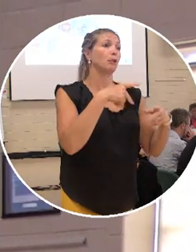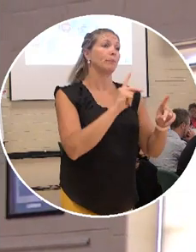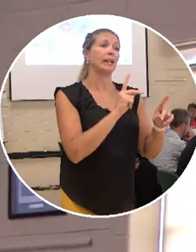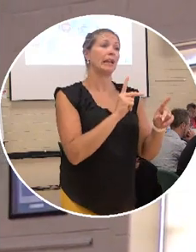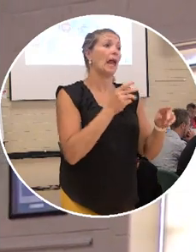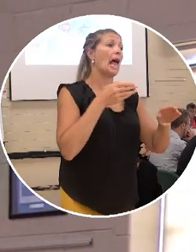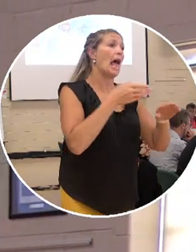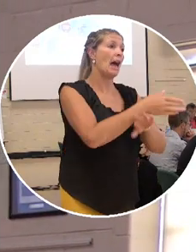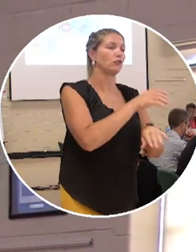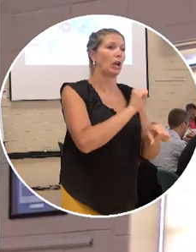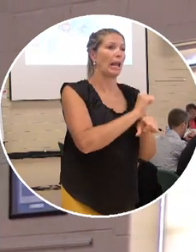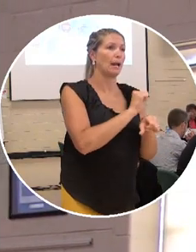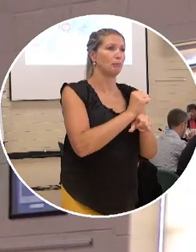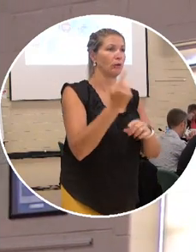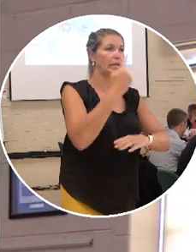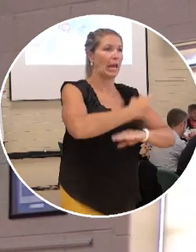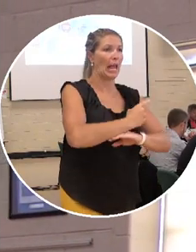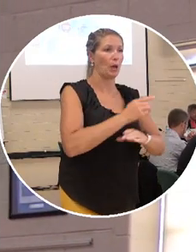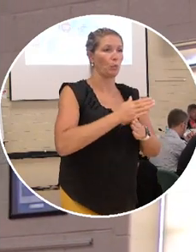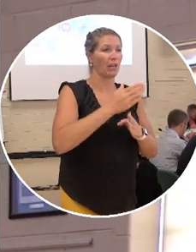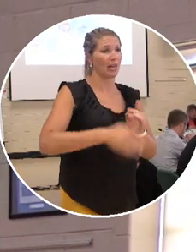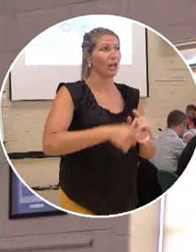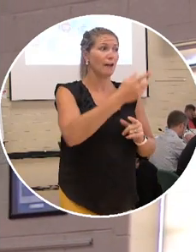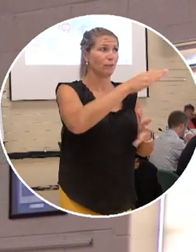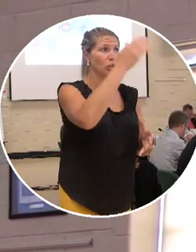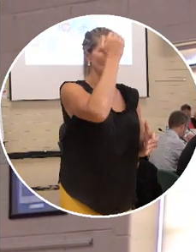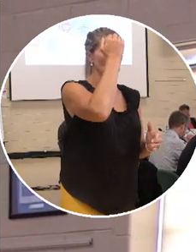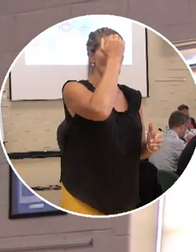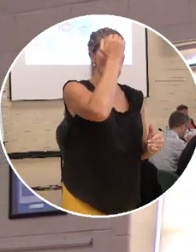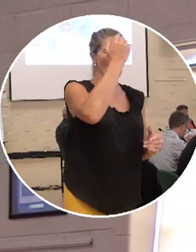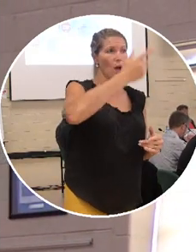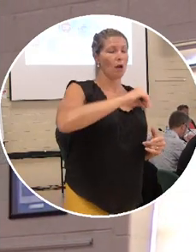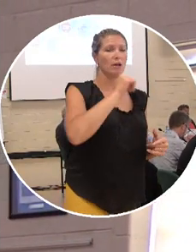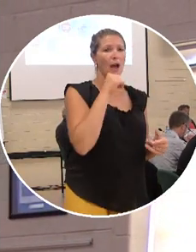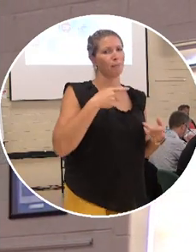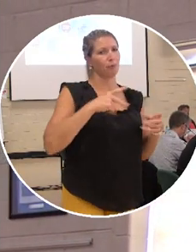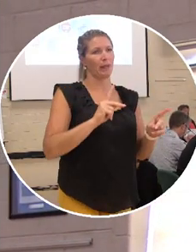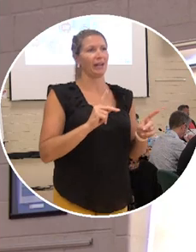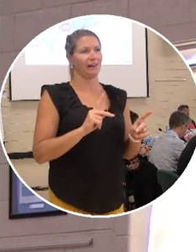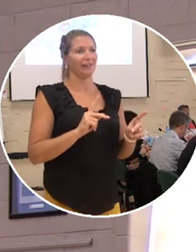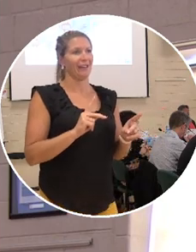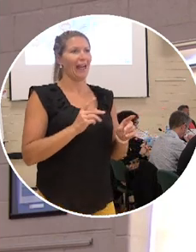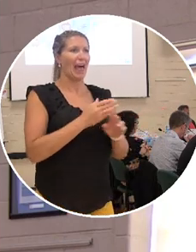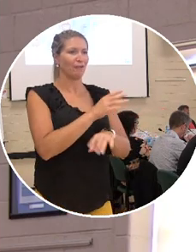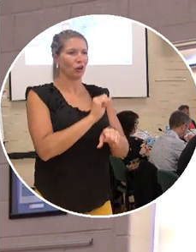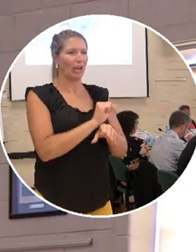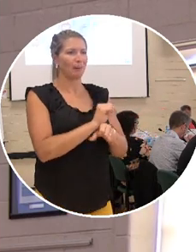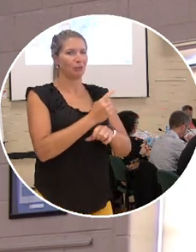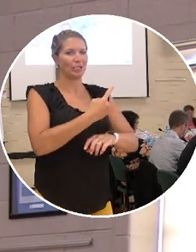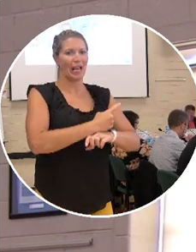you know I'm not a big person for following the rules, and this is my statement for that today. Thank you very much.